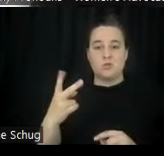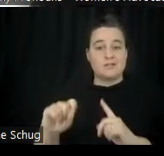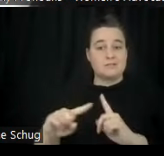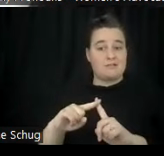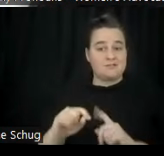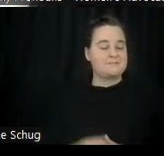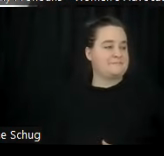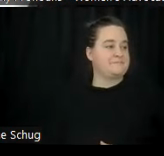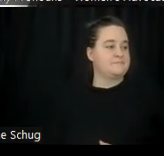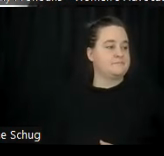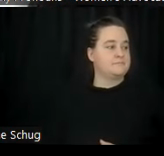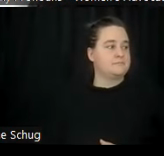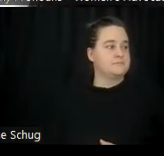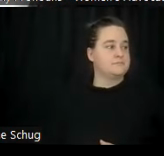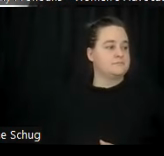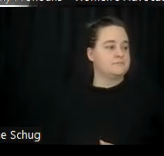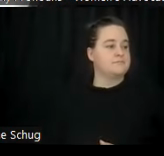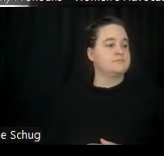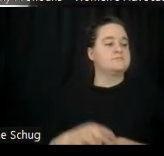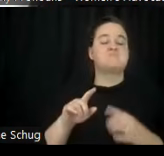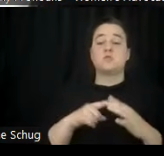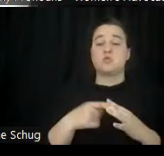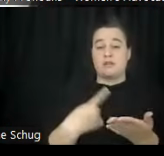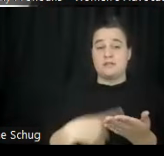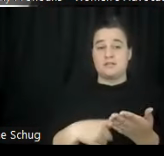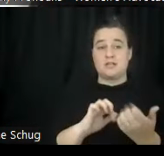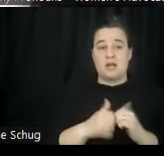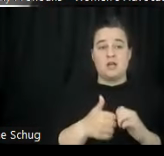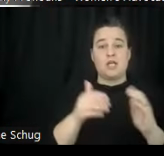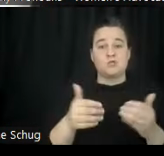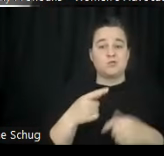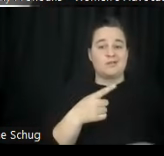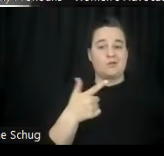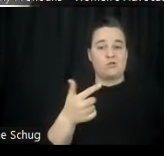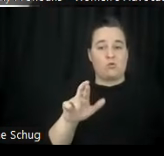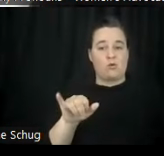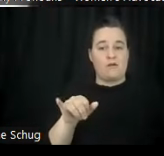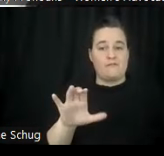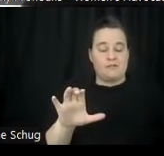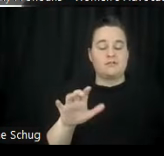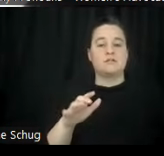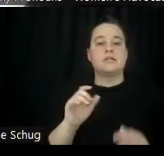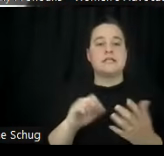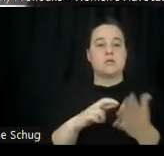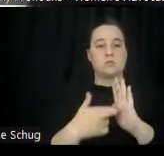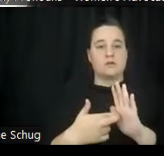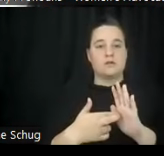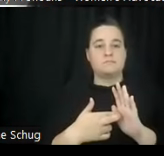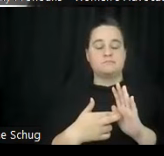And so we'll start this discussion by introducing this graphic that can visually represent a choice